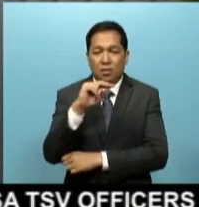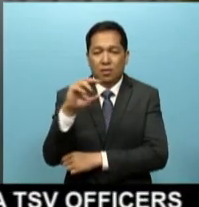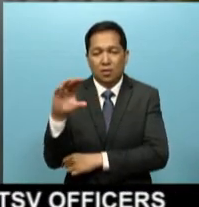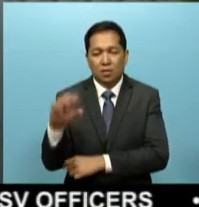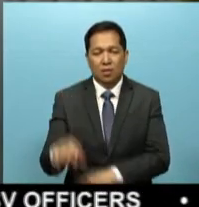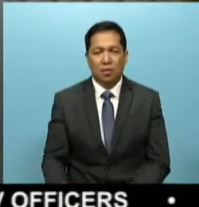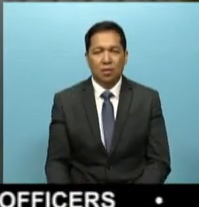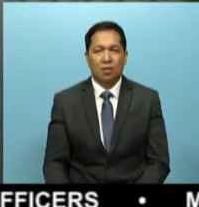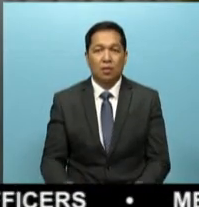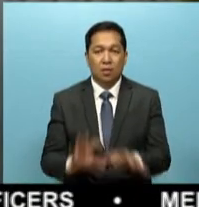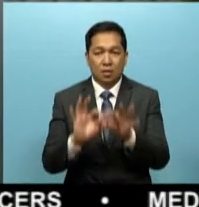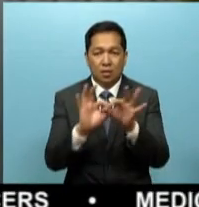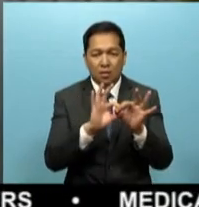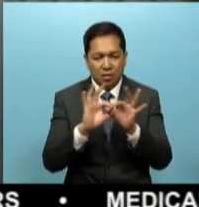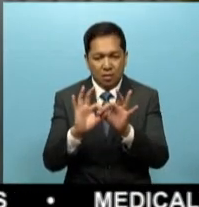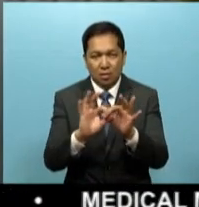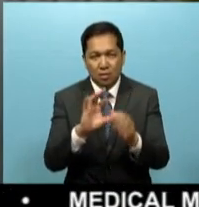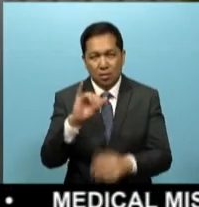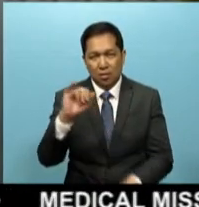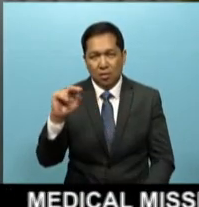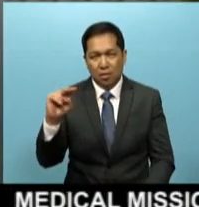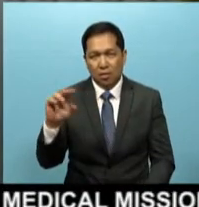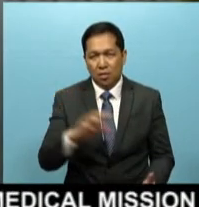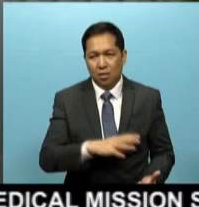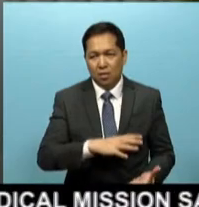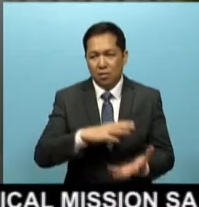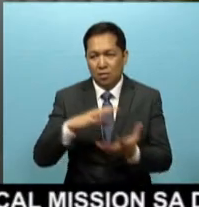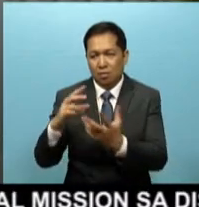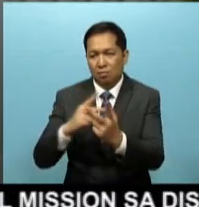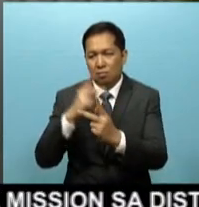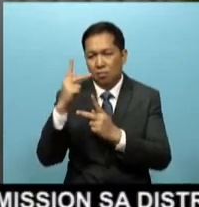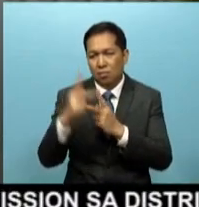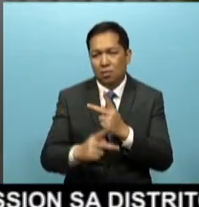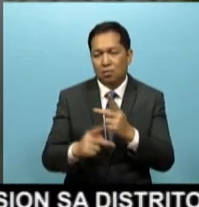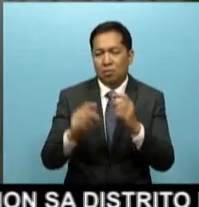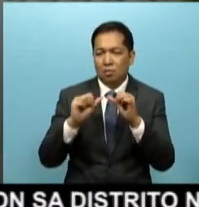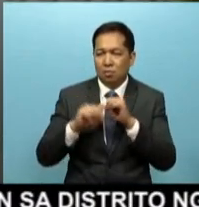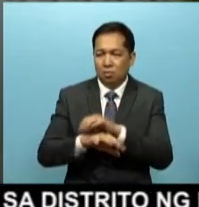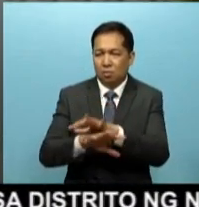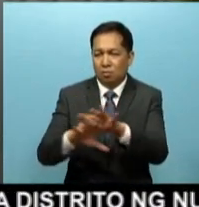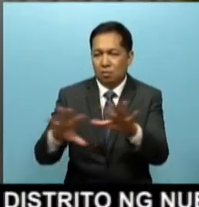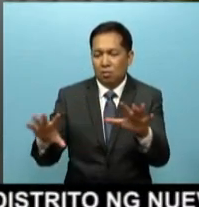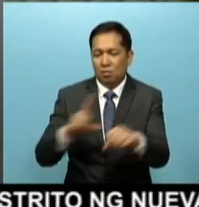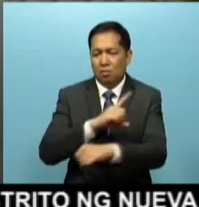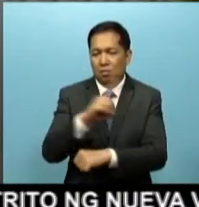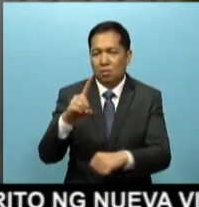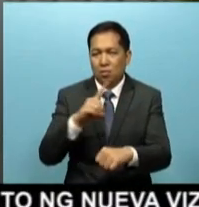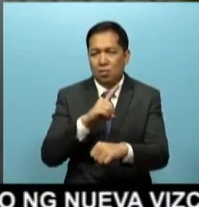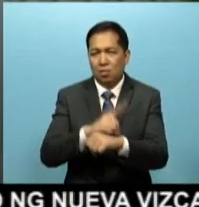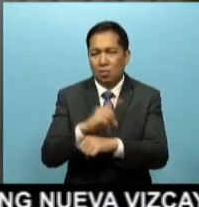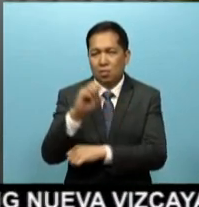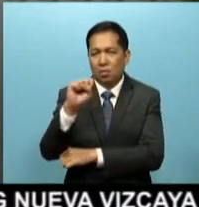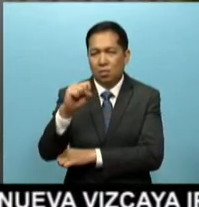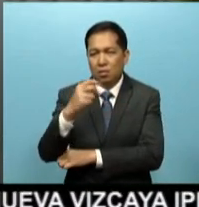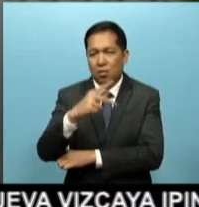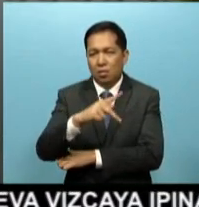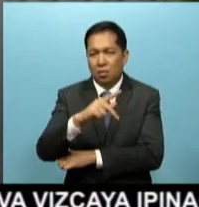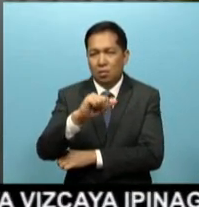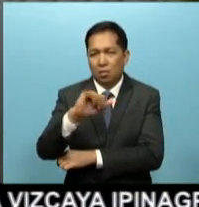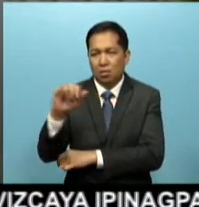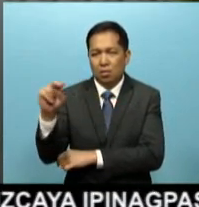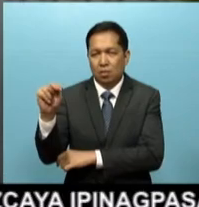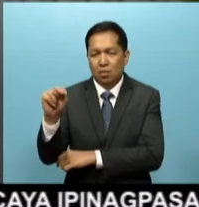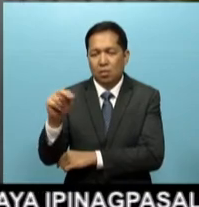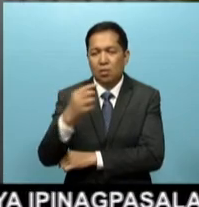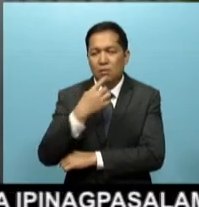Relatedly, the intensified INC Giving Project is in full swing in the Ecclesiastical District of Spain. Let's know more from